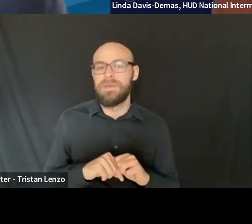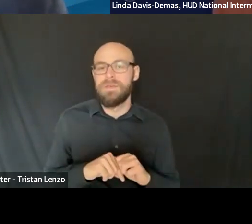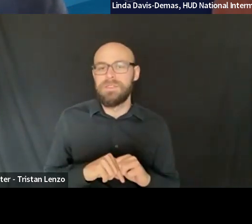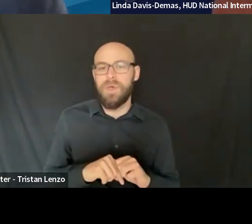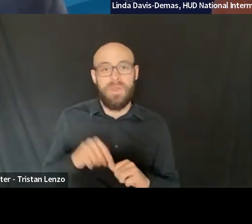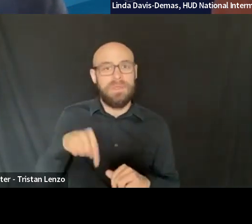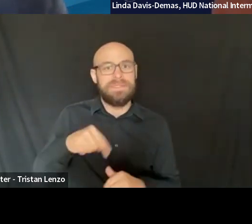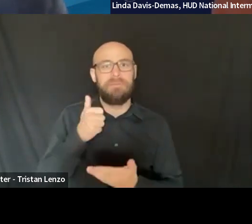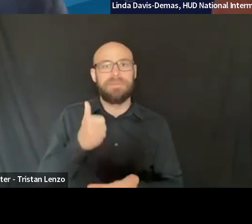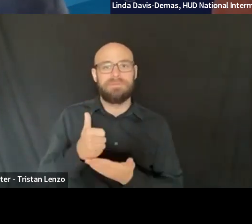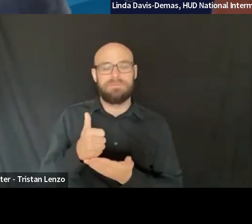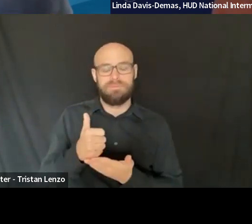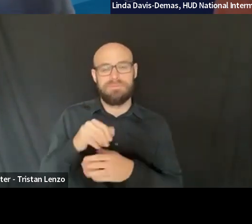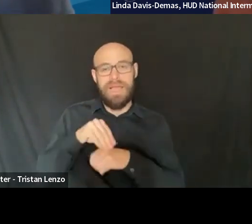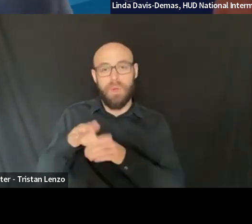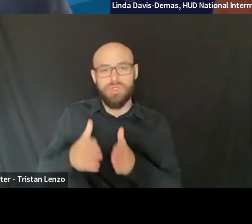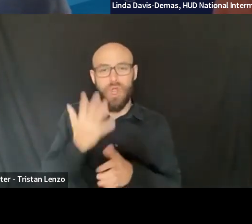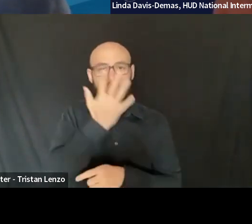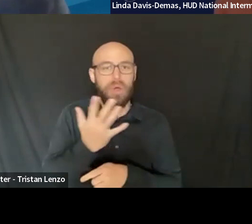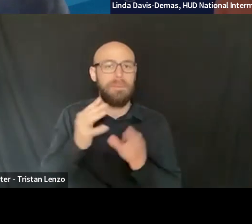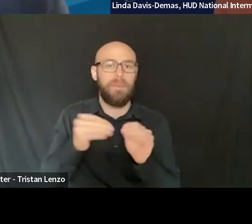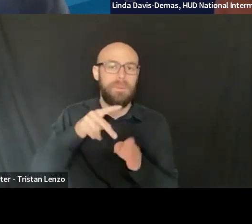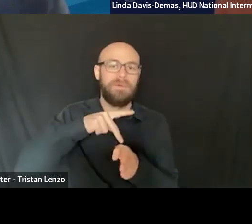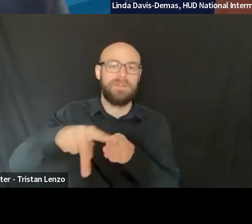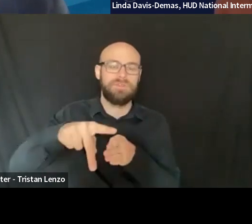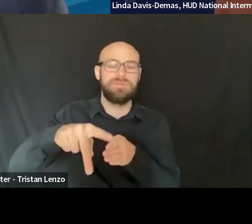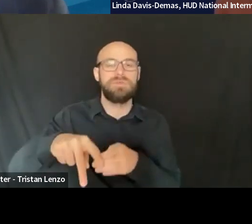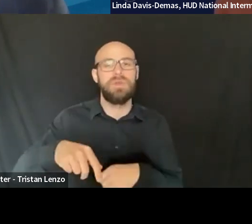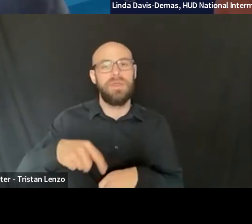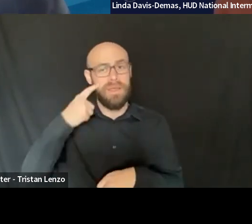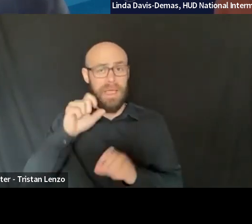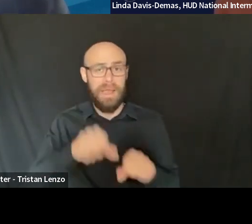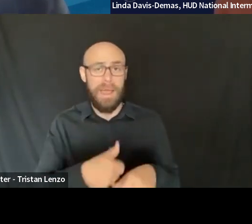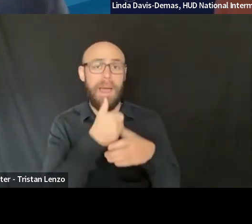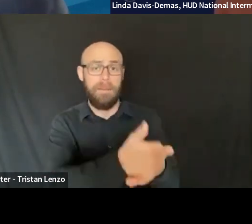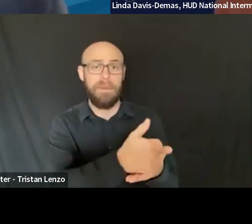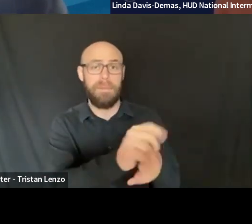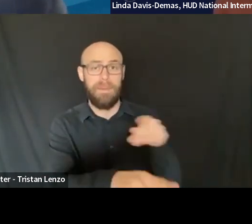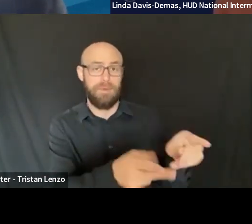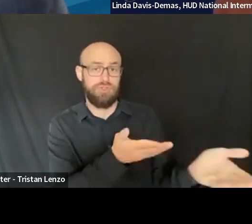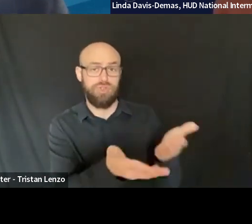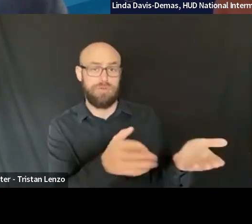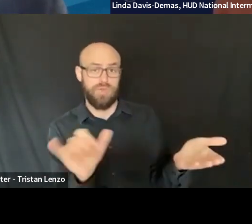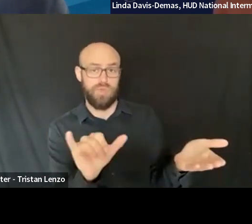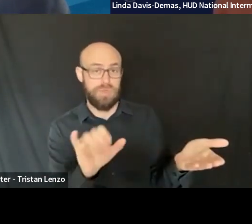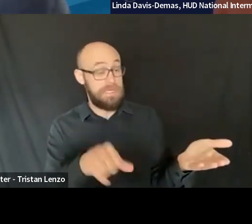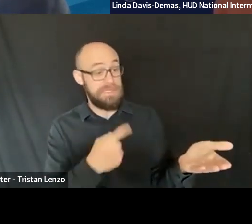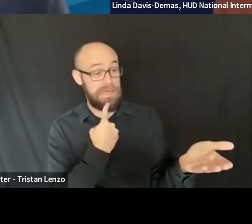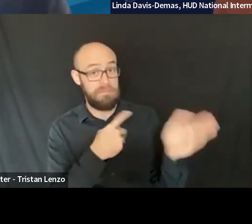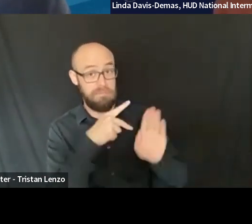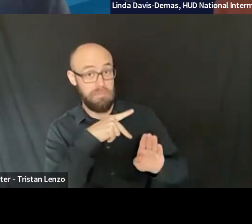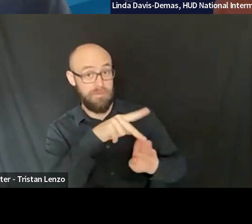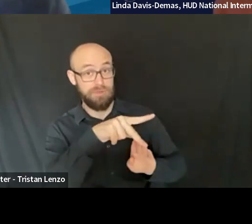housing counselors. And I think it can have an impact on those you're serving as well, because you can kind of show that professional marker,